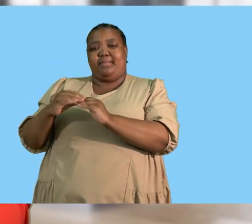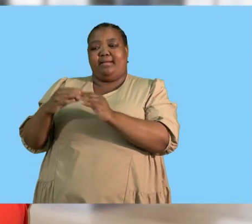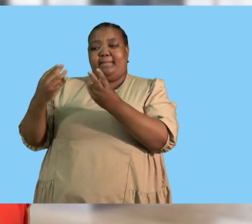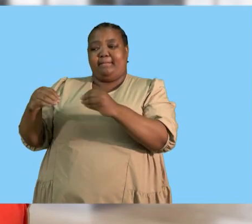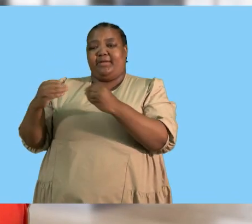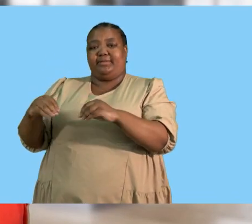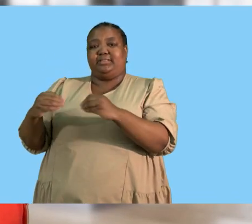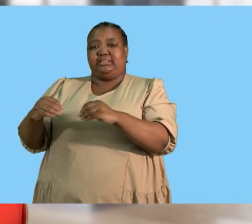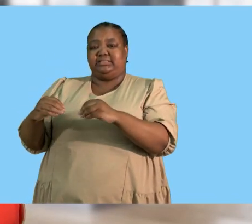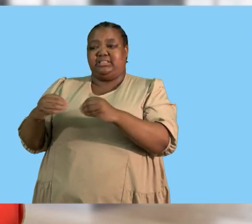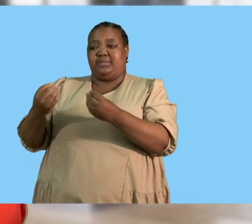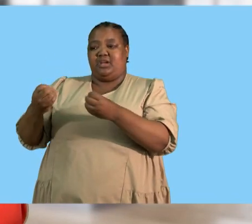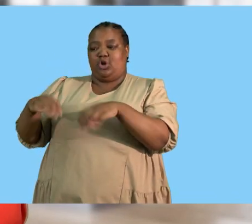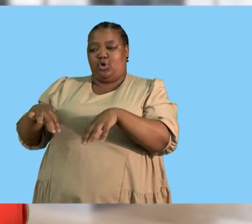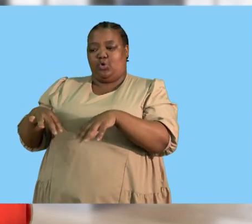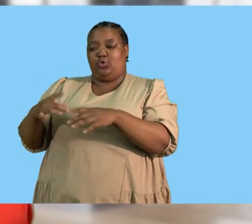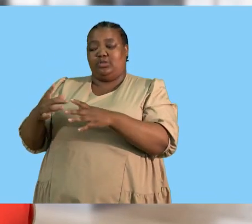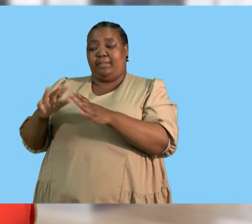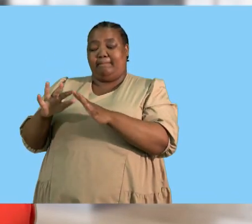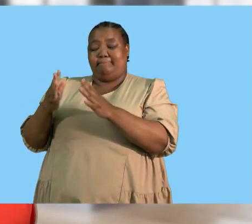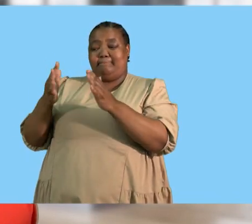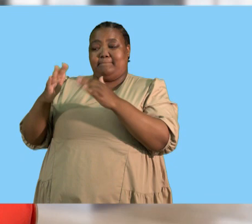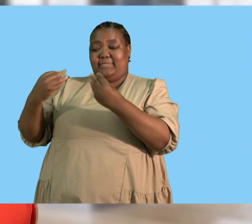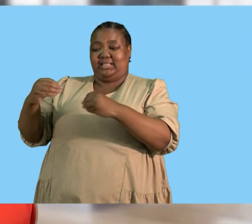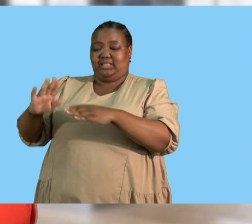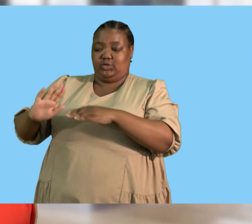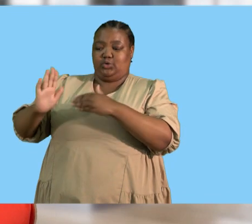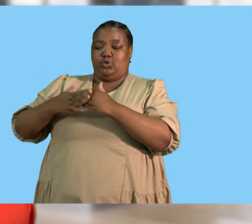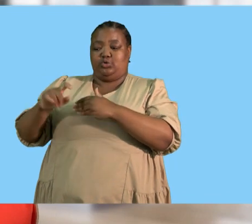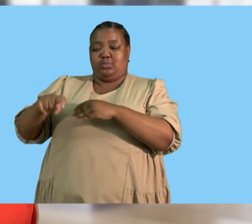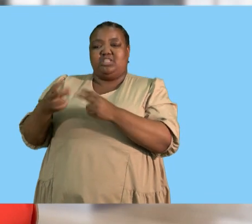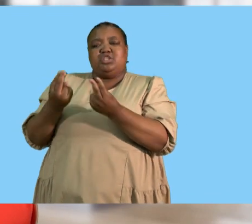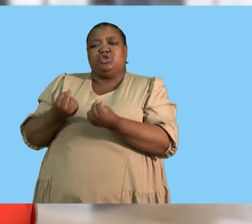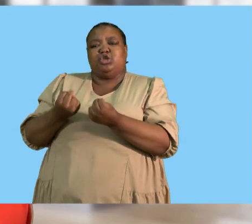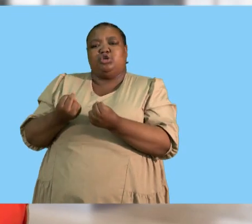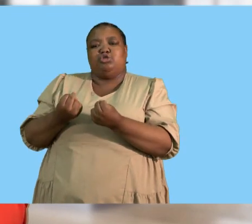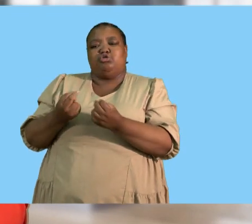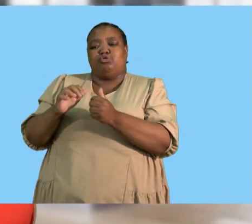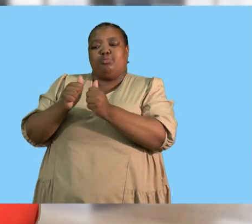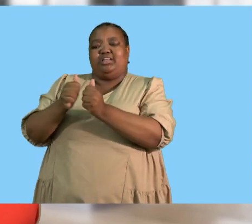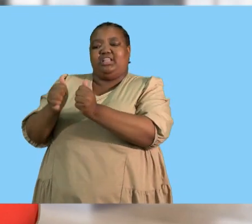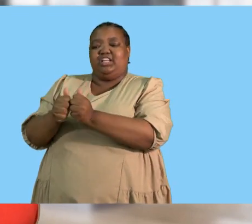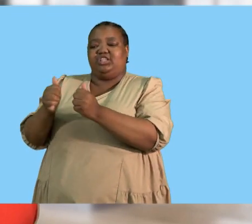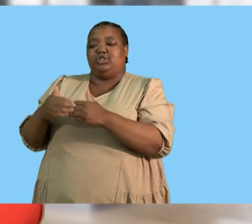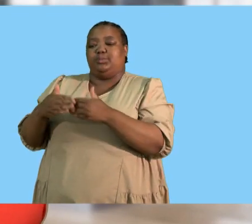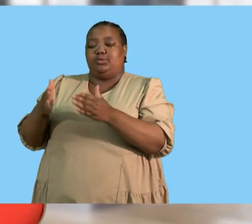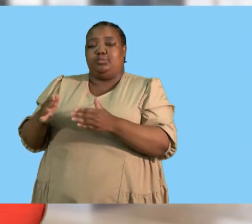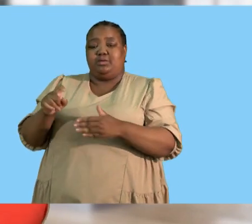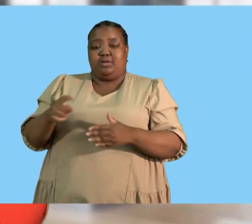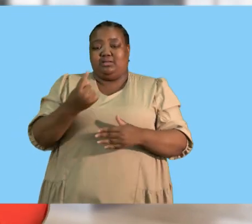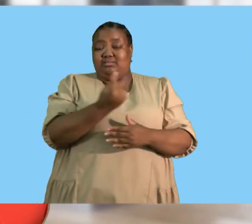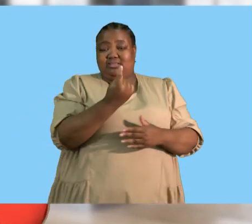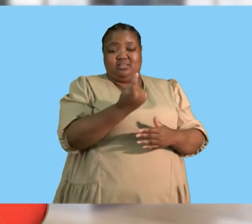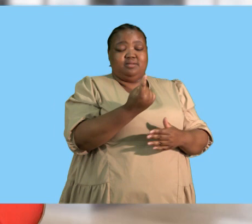business, then the business must close and a new partnership agreement must be opened. And in a sole trader, when